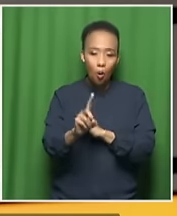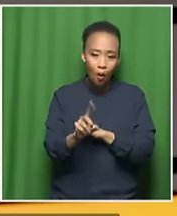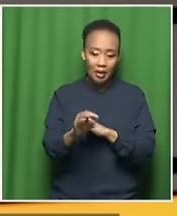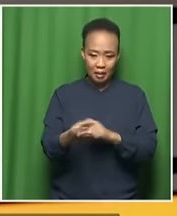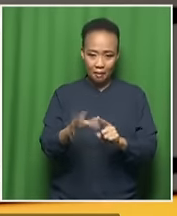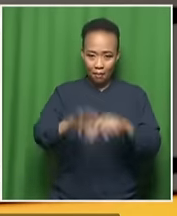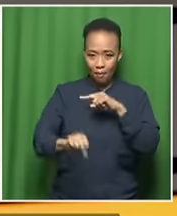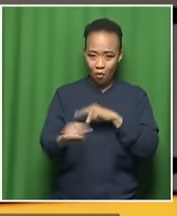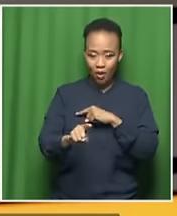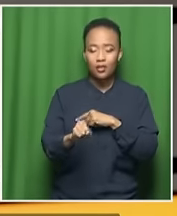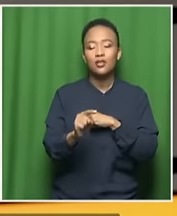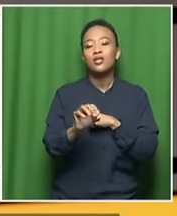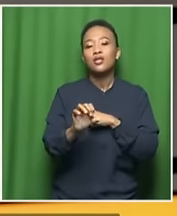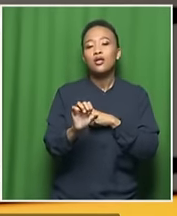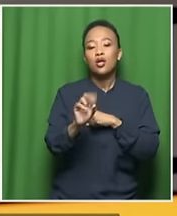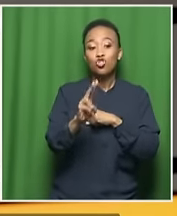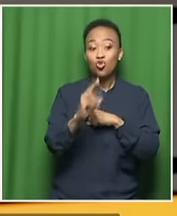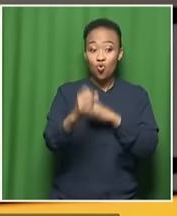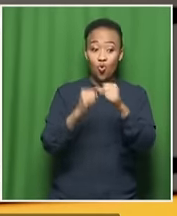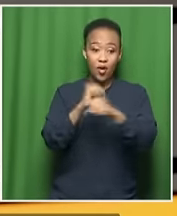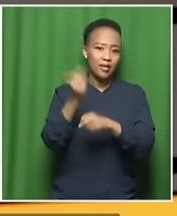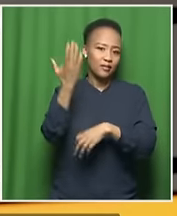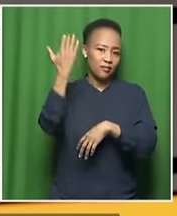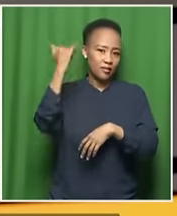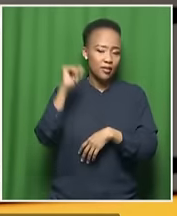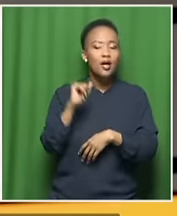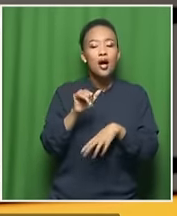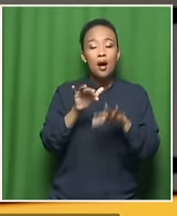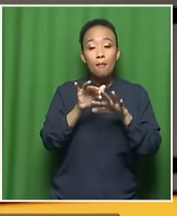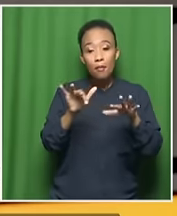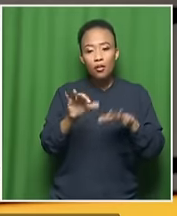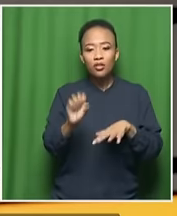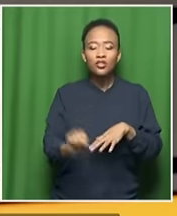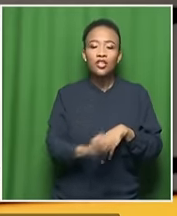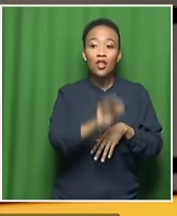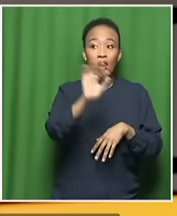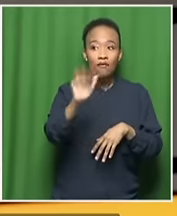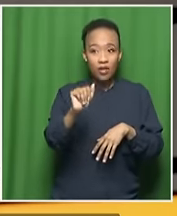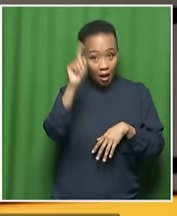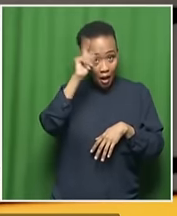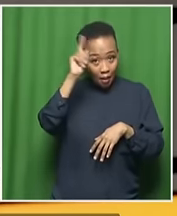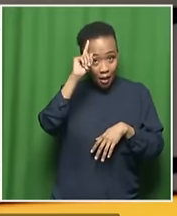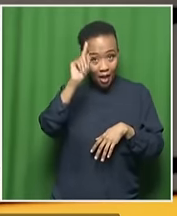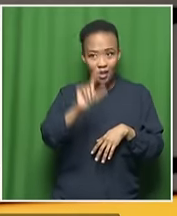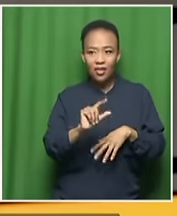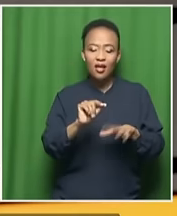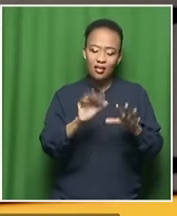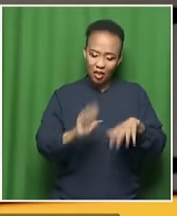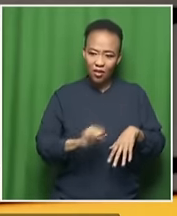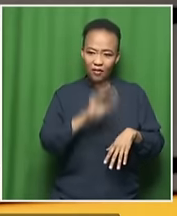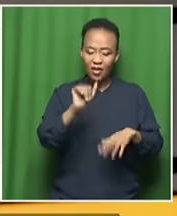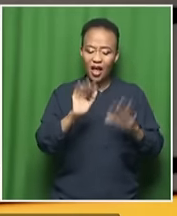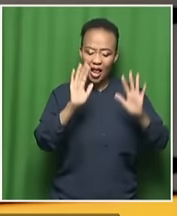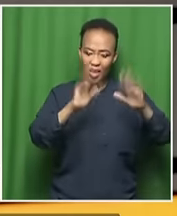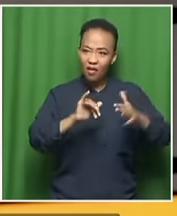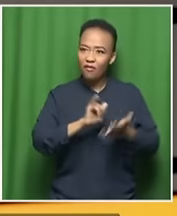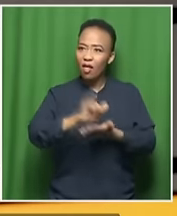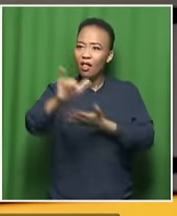more black professionals are leaving South Africa than white professionals. And then we must ask ourselves